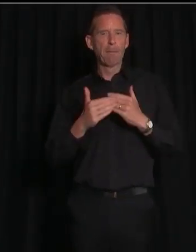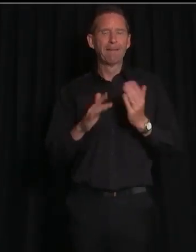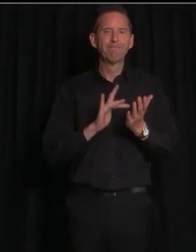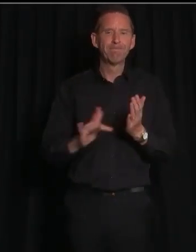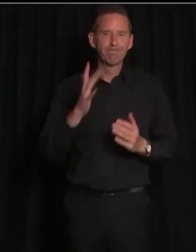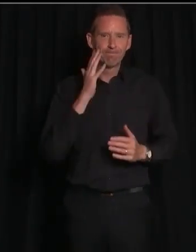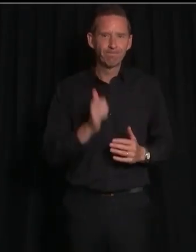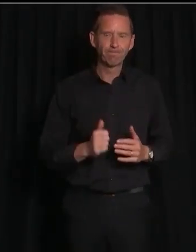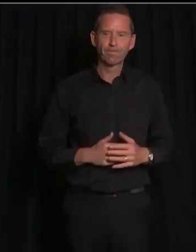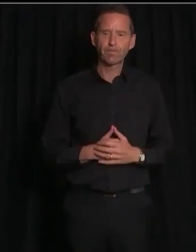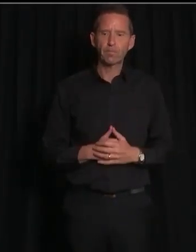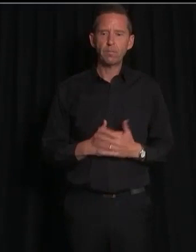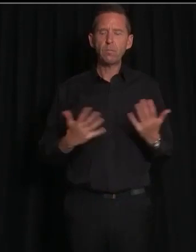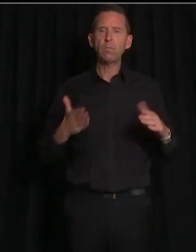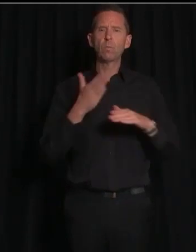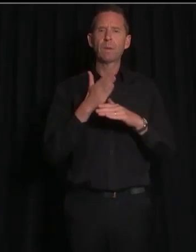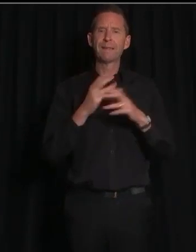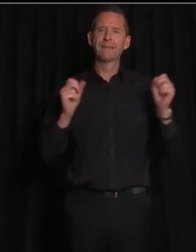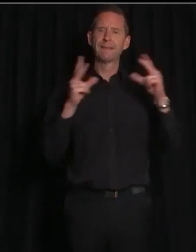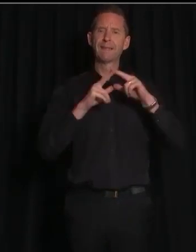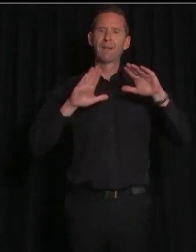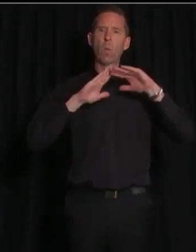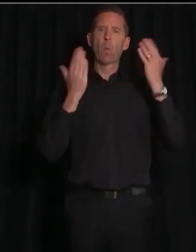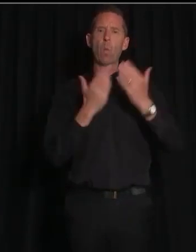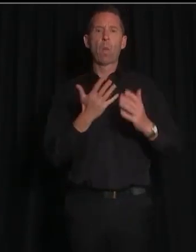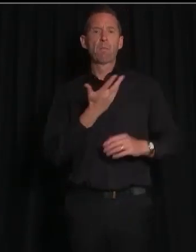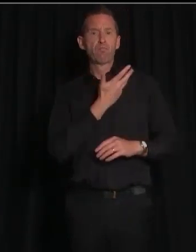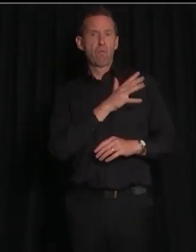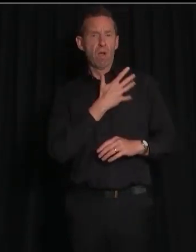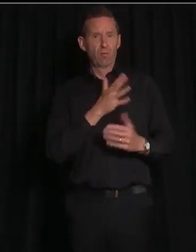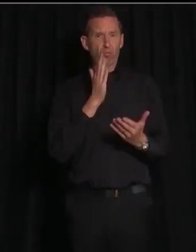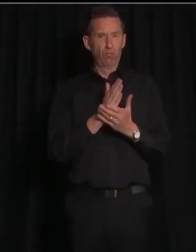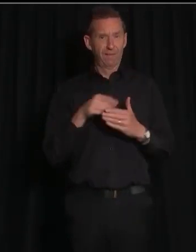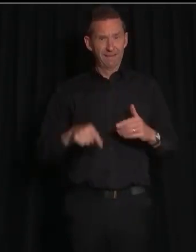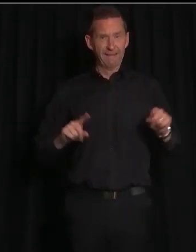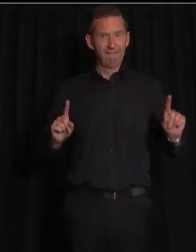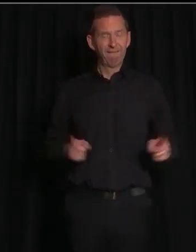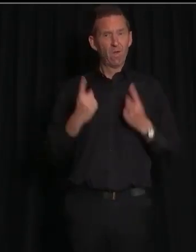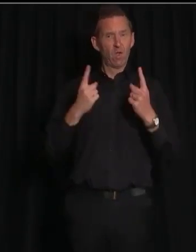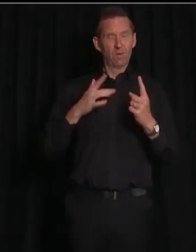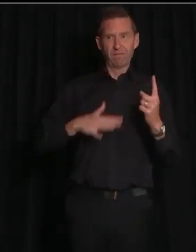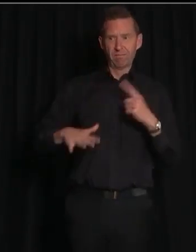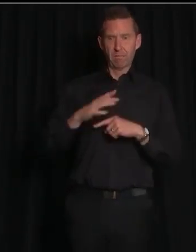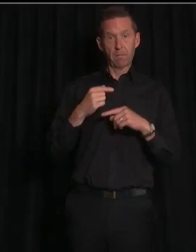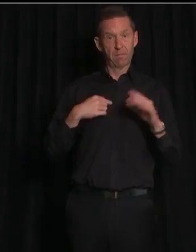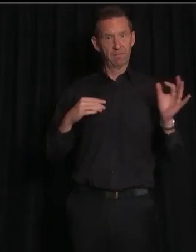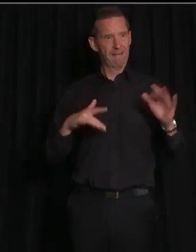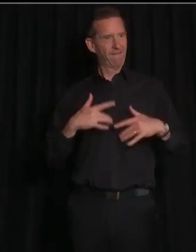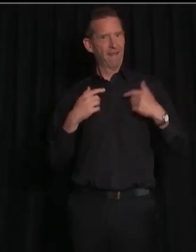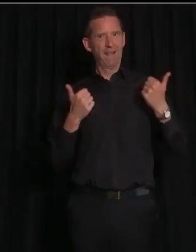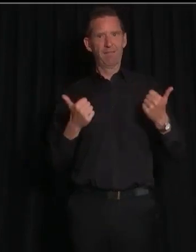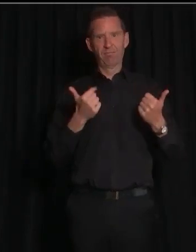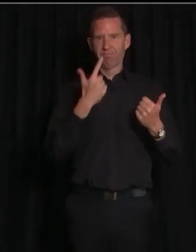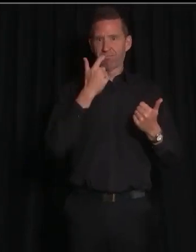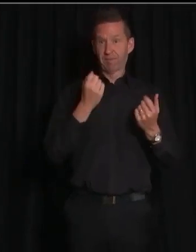Well, firstly, working for Sydney WorldPride is the first workplace where I haven't experienced homophobia,